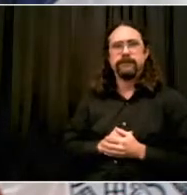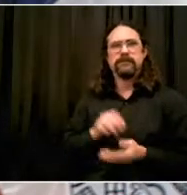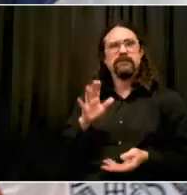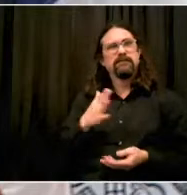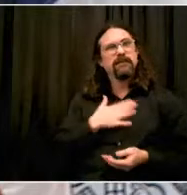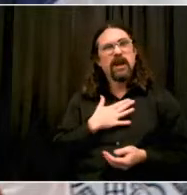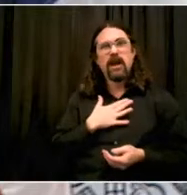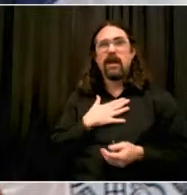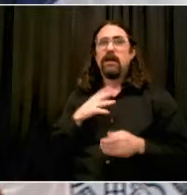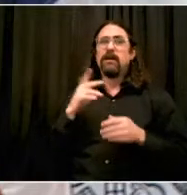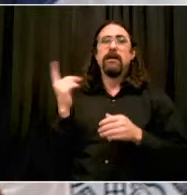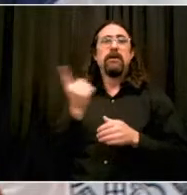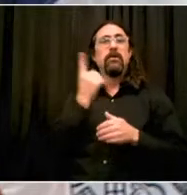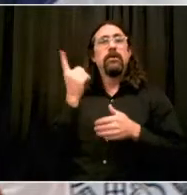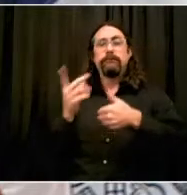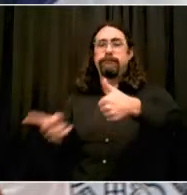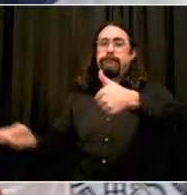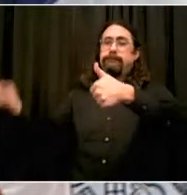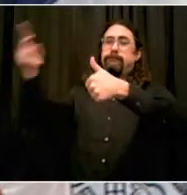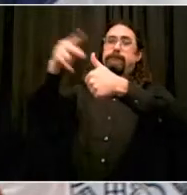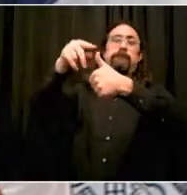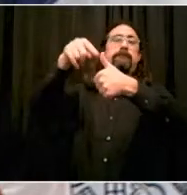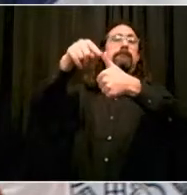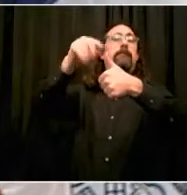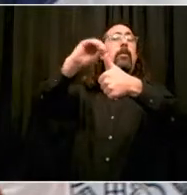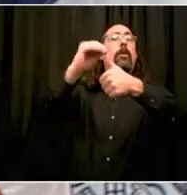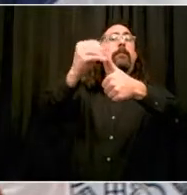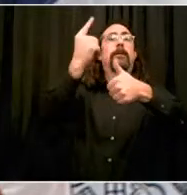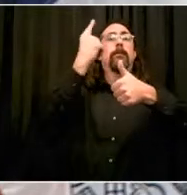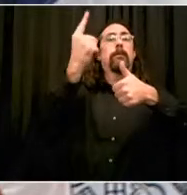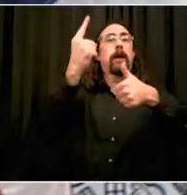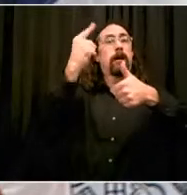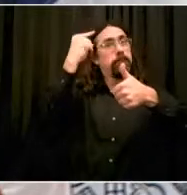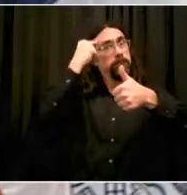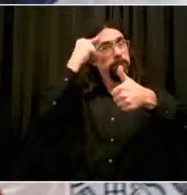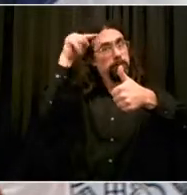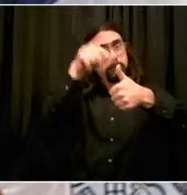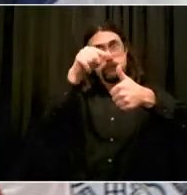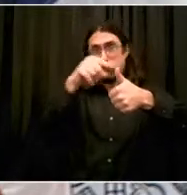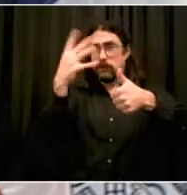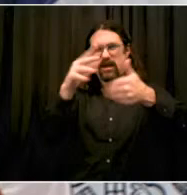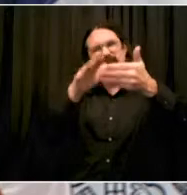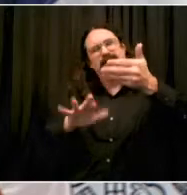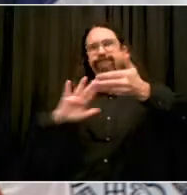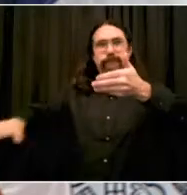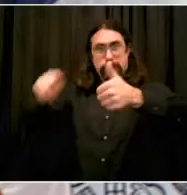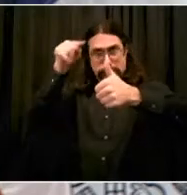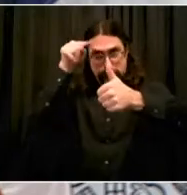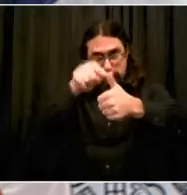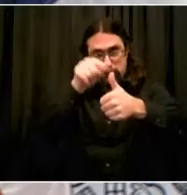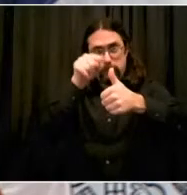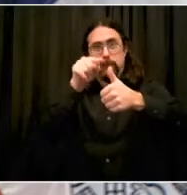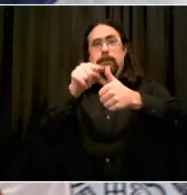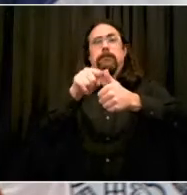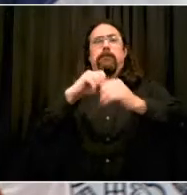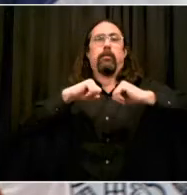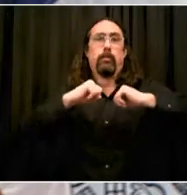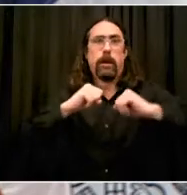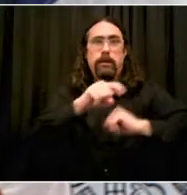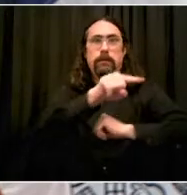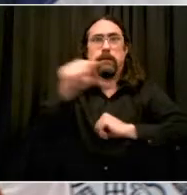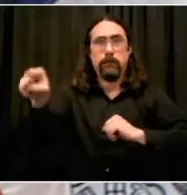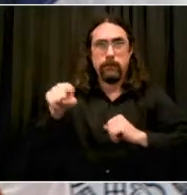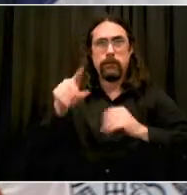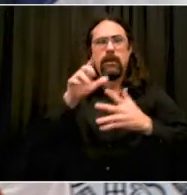said, here's what we want to do. We told the state in the initial submissions about our schools, here's our safety plan,